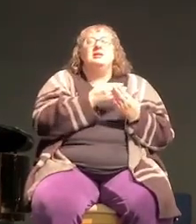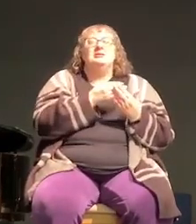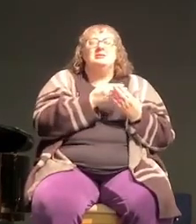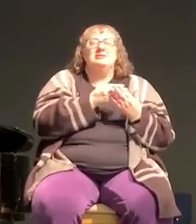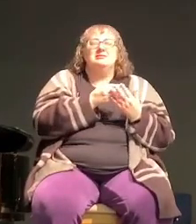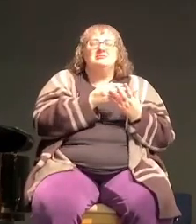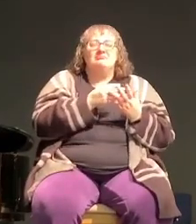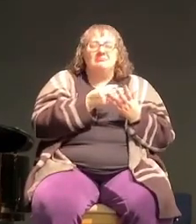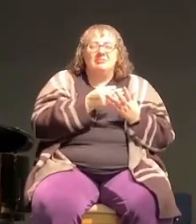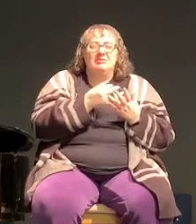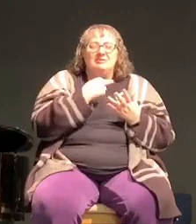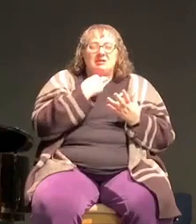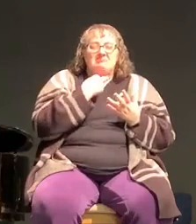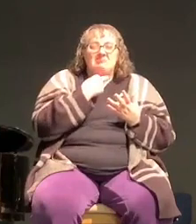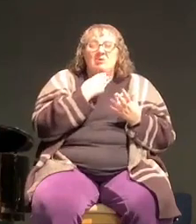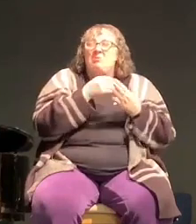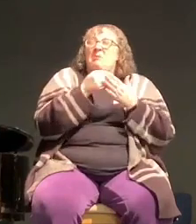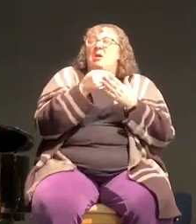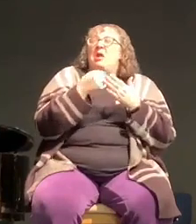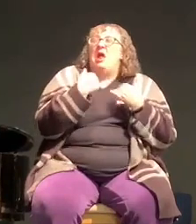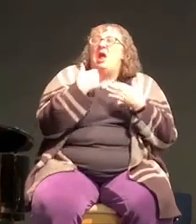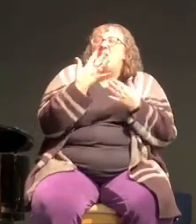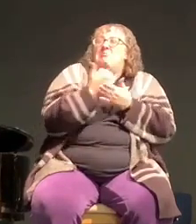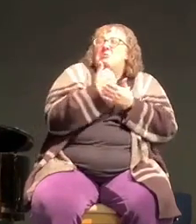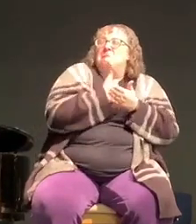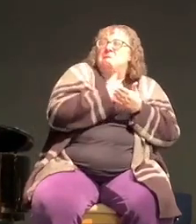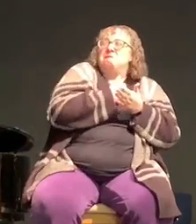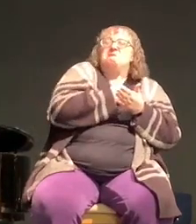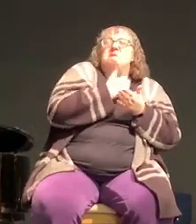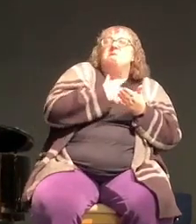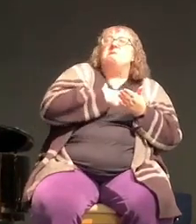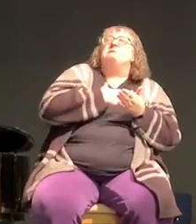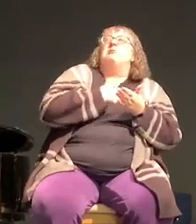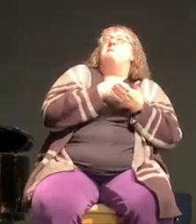trap of where we say, well, the money that I have made is my money.